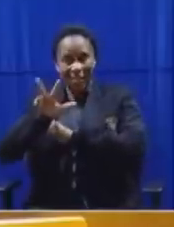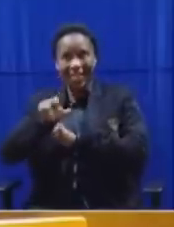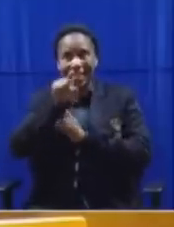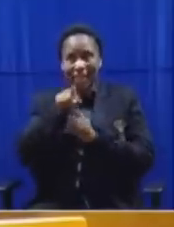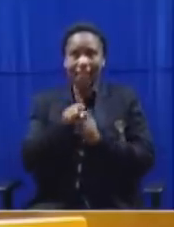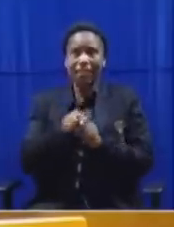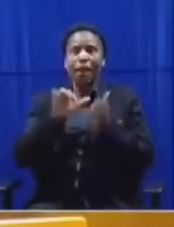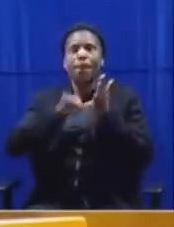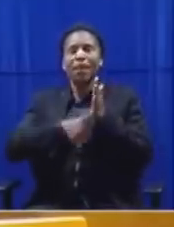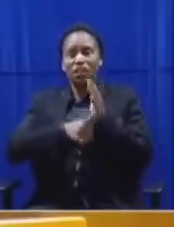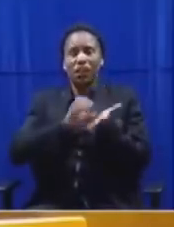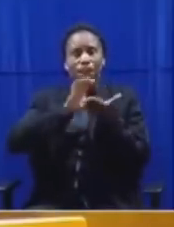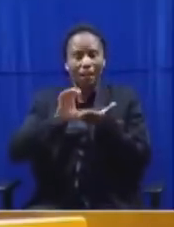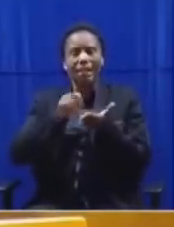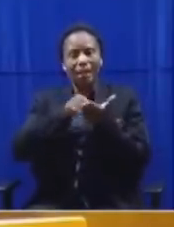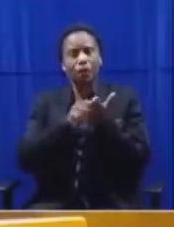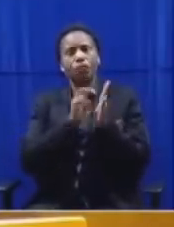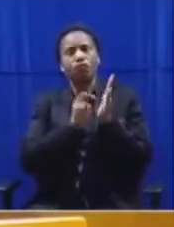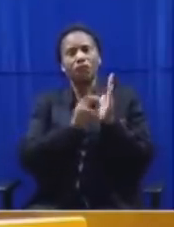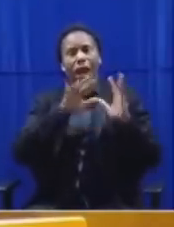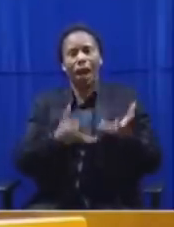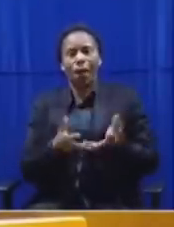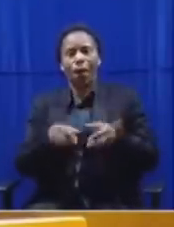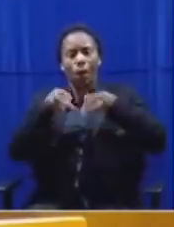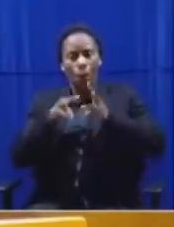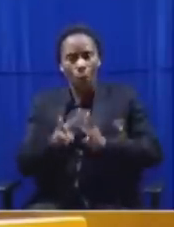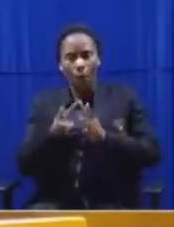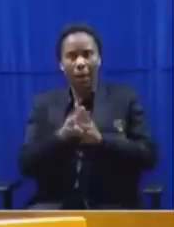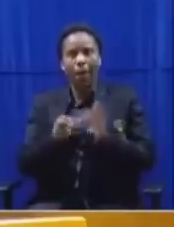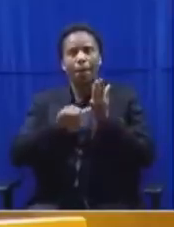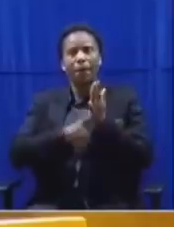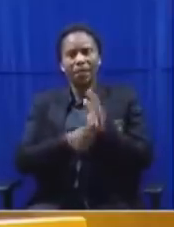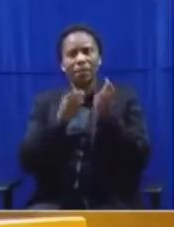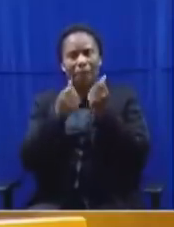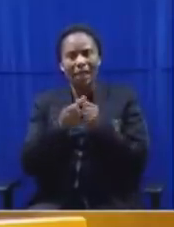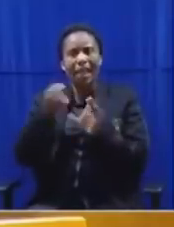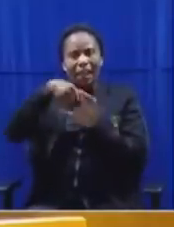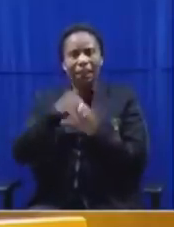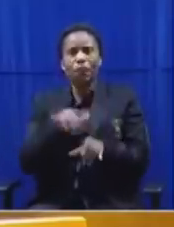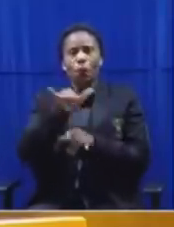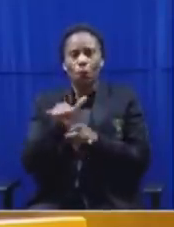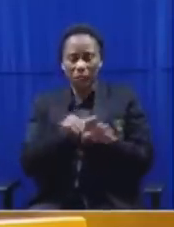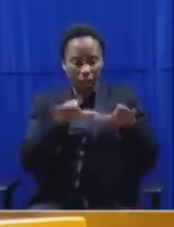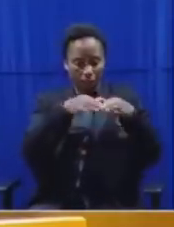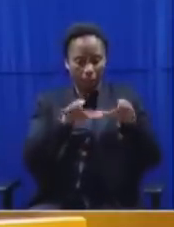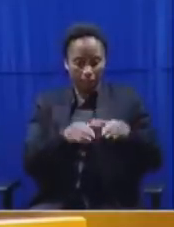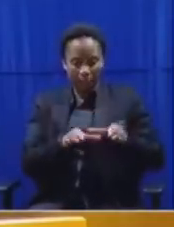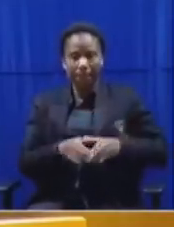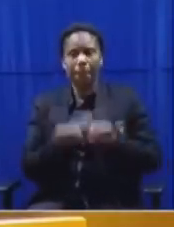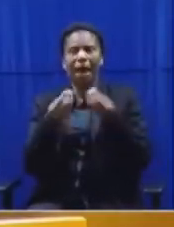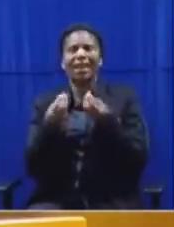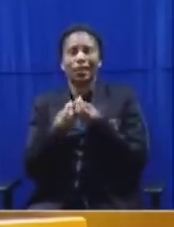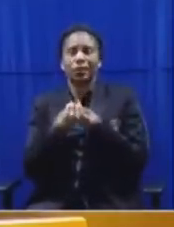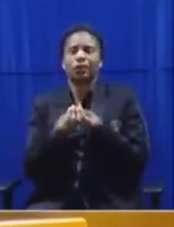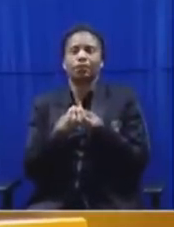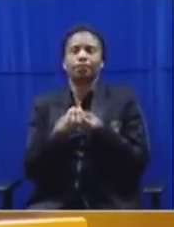already regulating the manner in which pension funds must be invested, in which asset classes do we put these